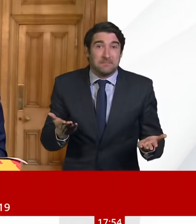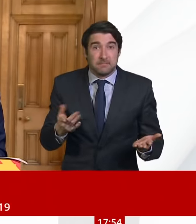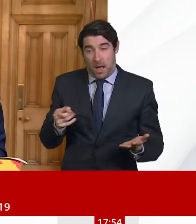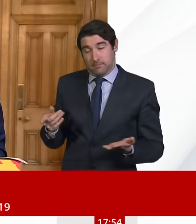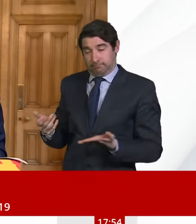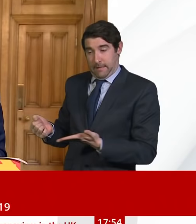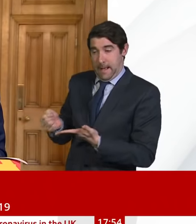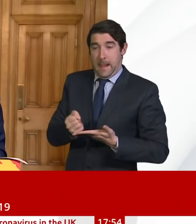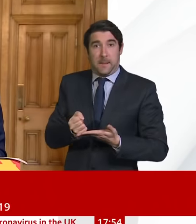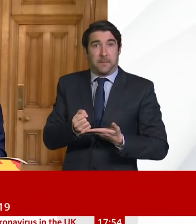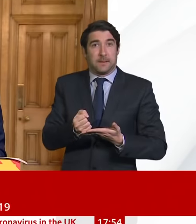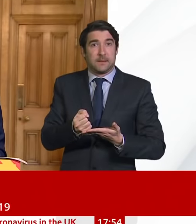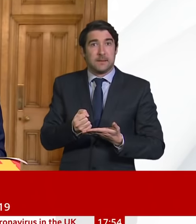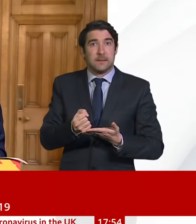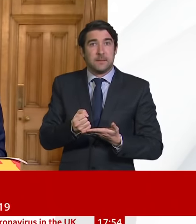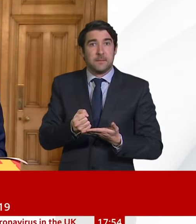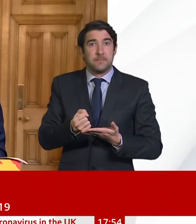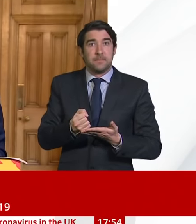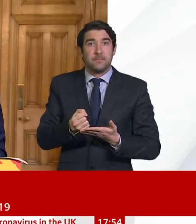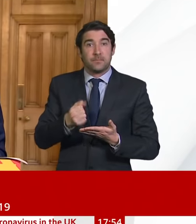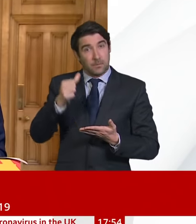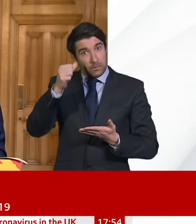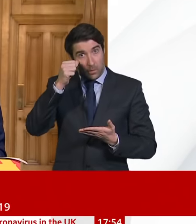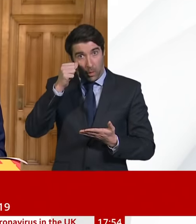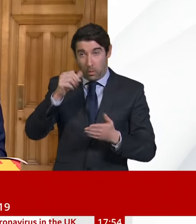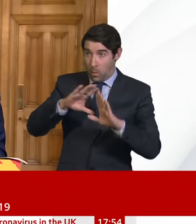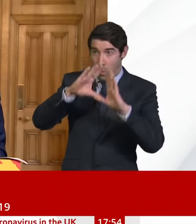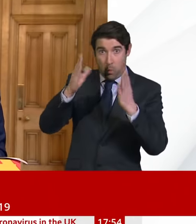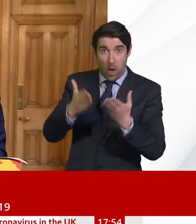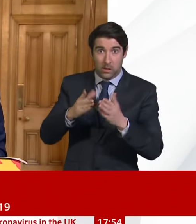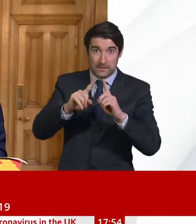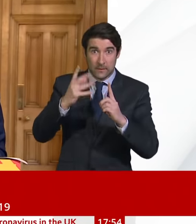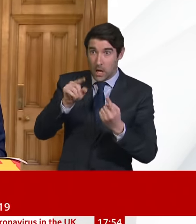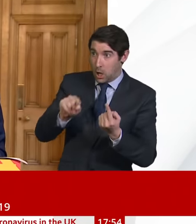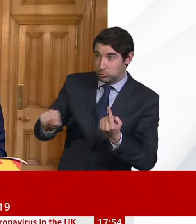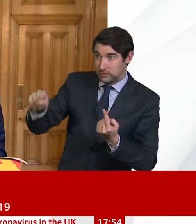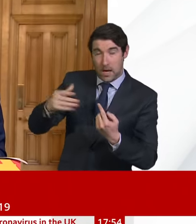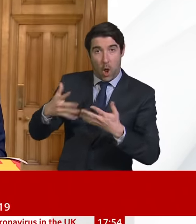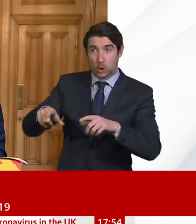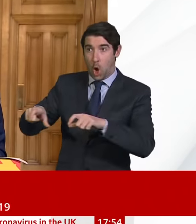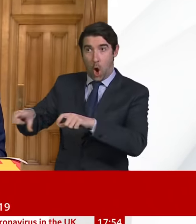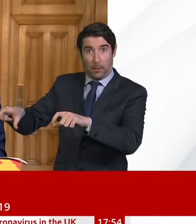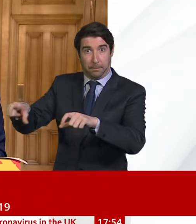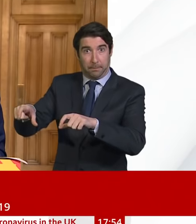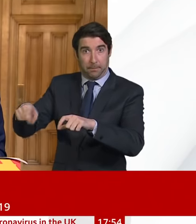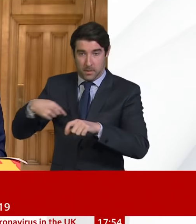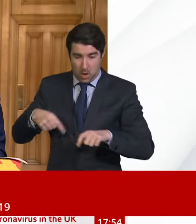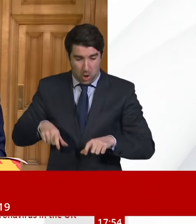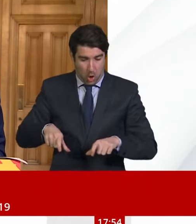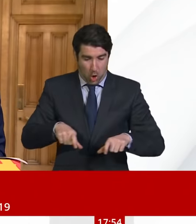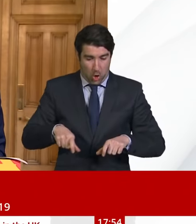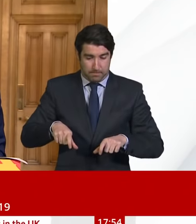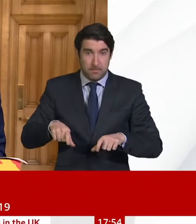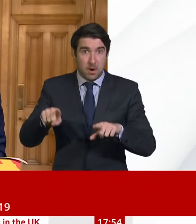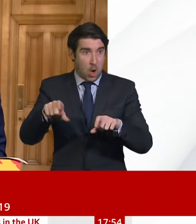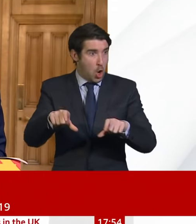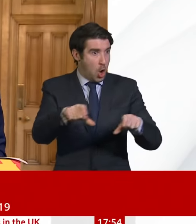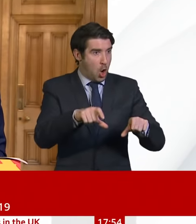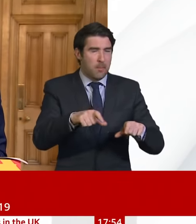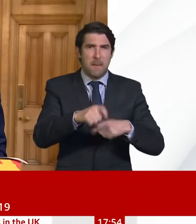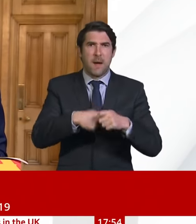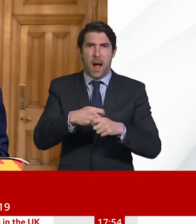world, we are highly vigilant, we are currently confident that we have the supplies of medicines that